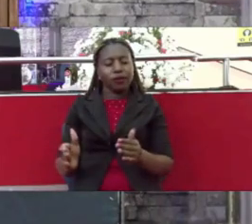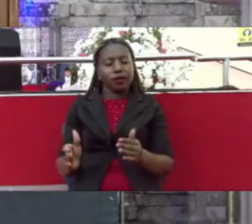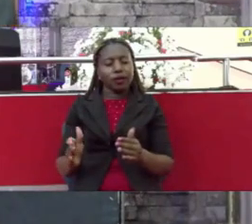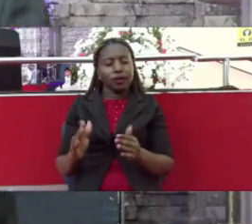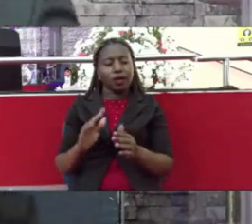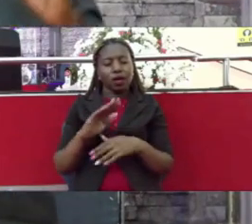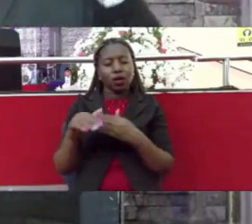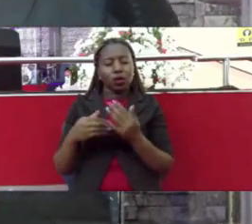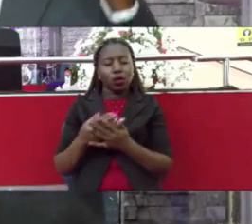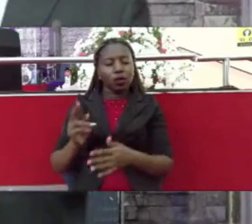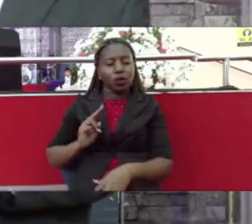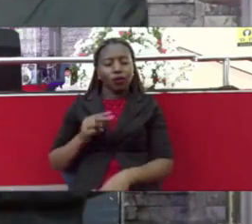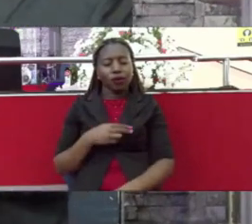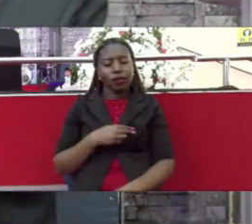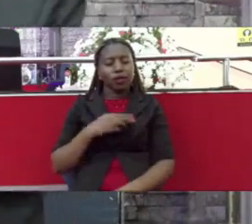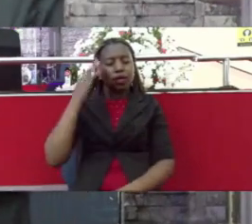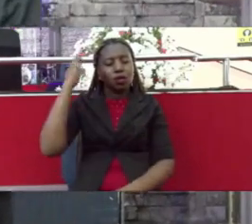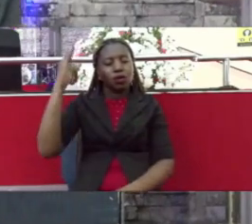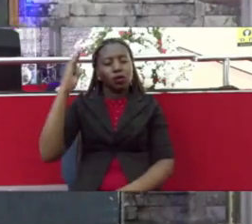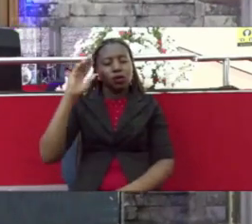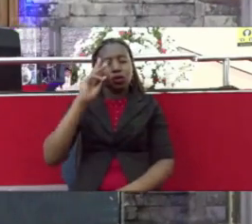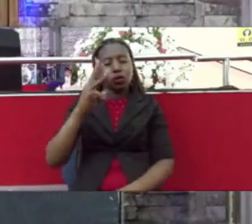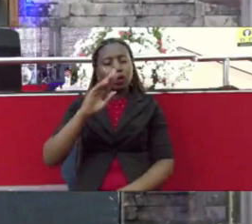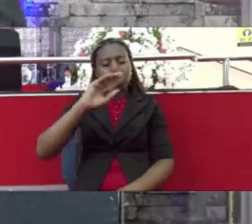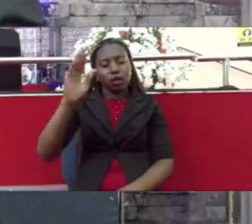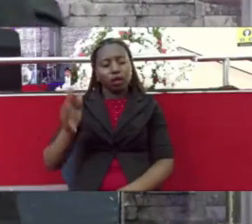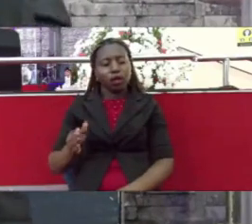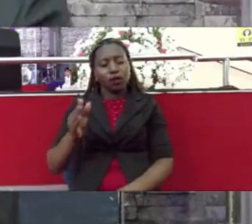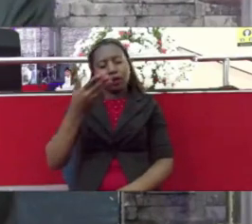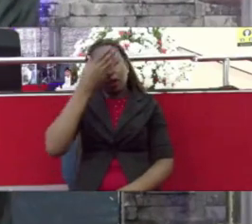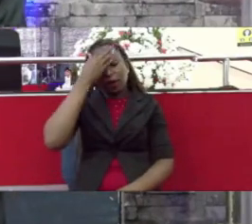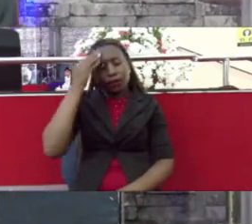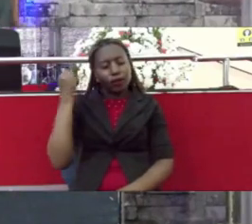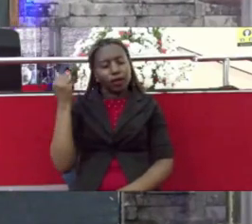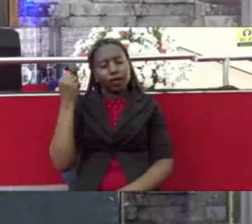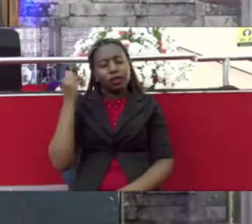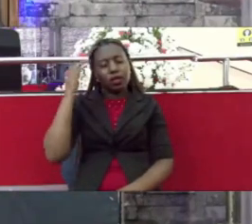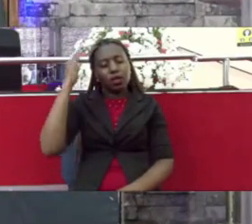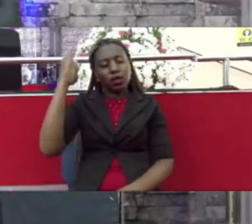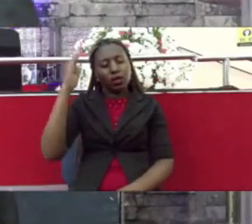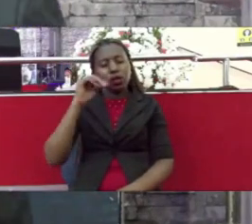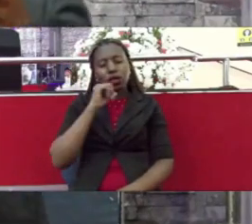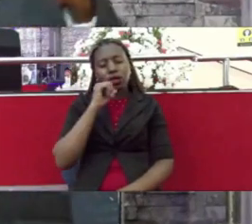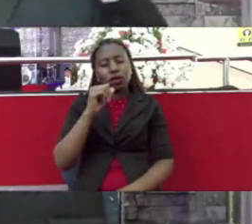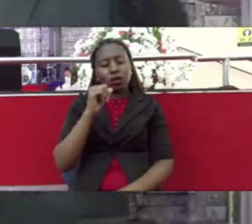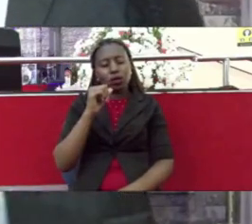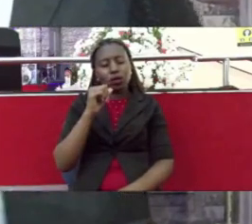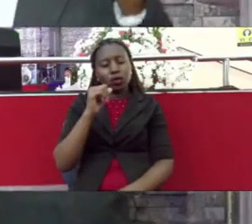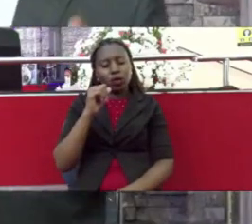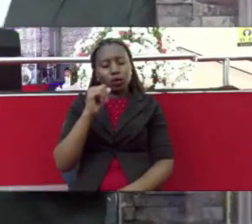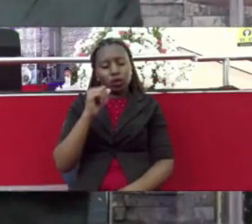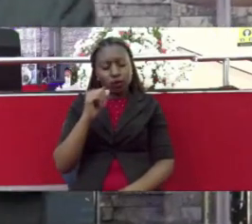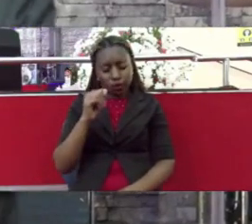wetu. That Lord, you never forget. Ya kwamba utasahau. We will not forget. Hatutasahau. That Jesus holds in